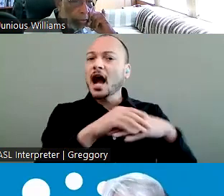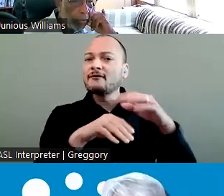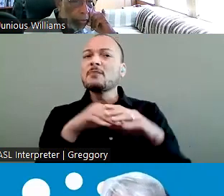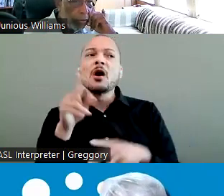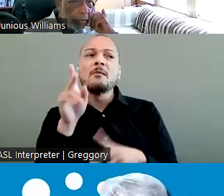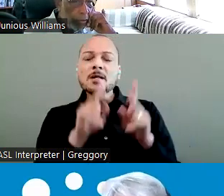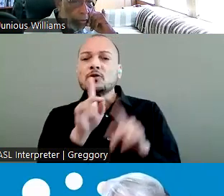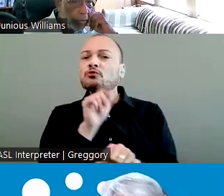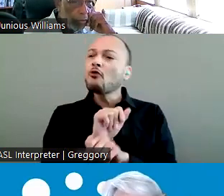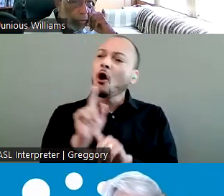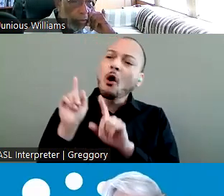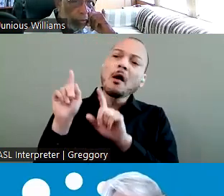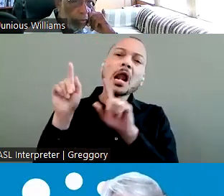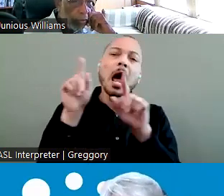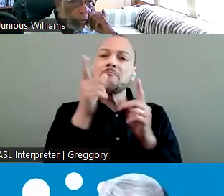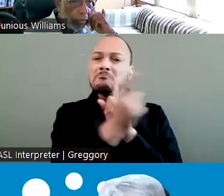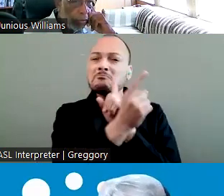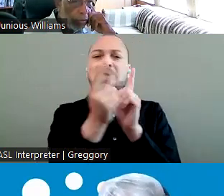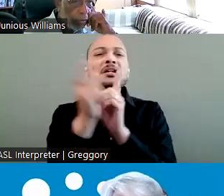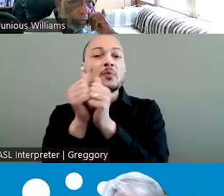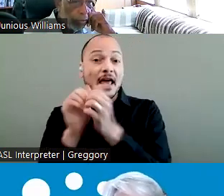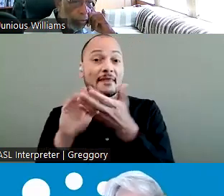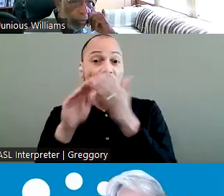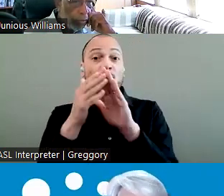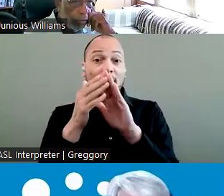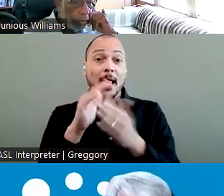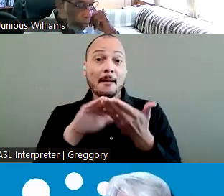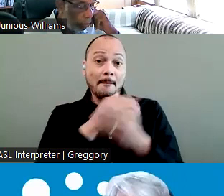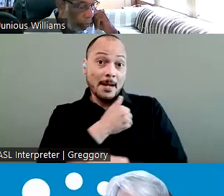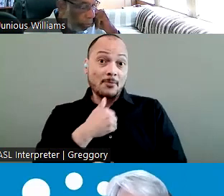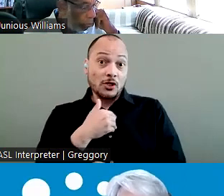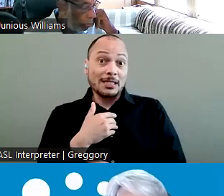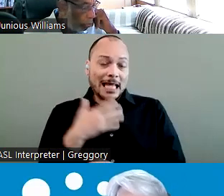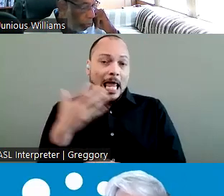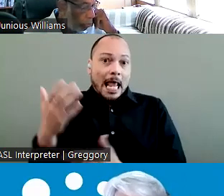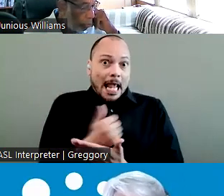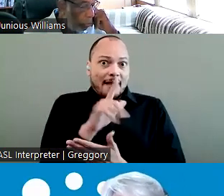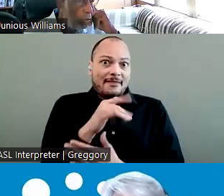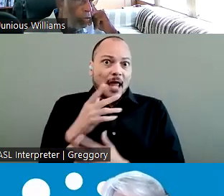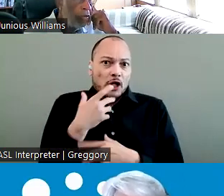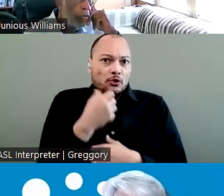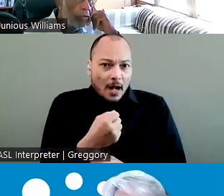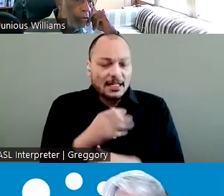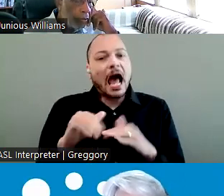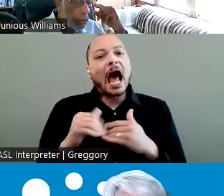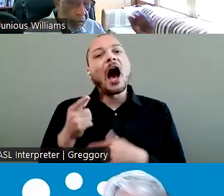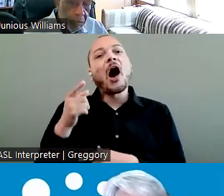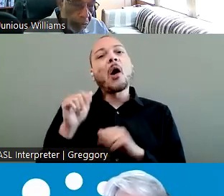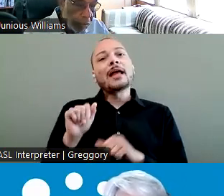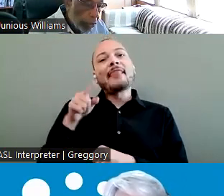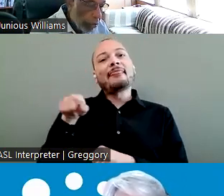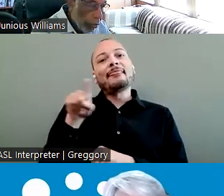and actually meeting with the community members can gain that trust. How can they give them the